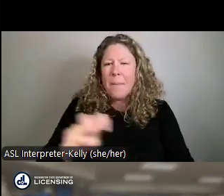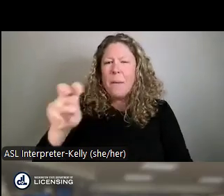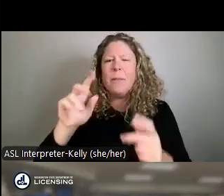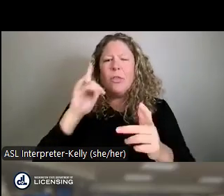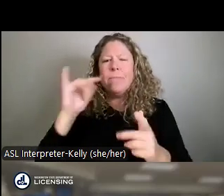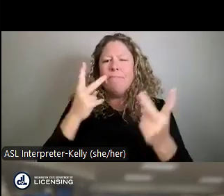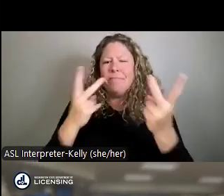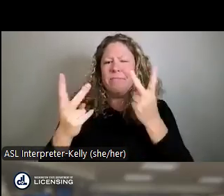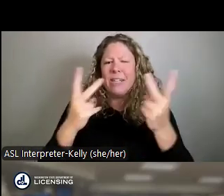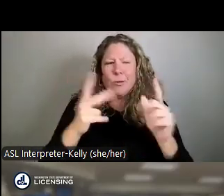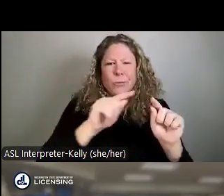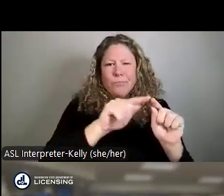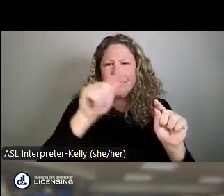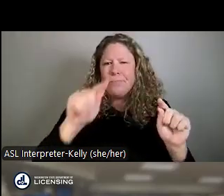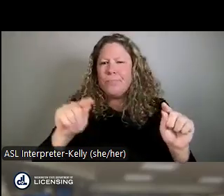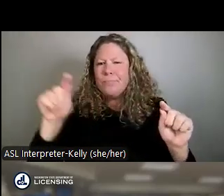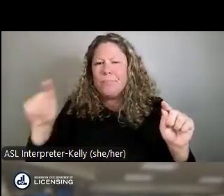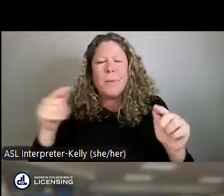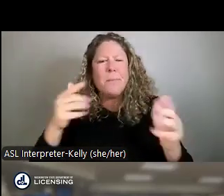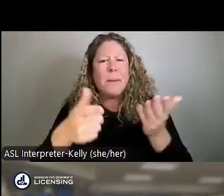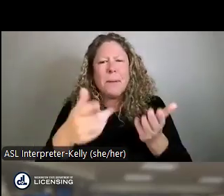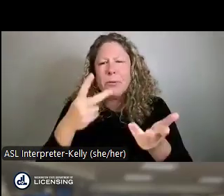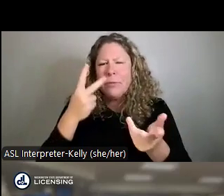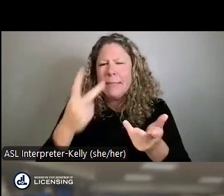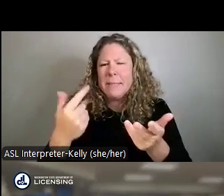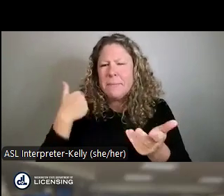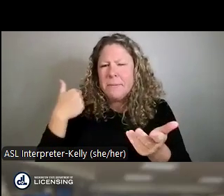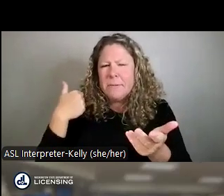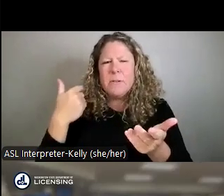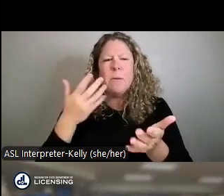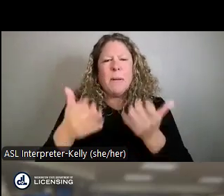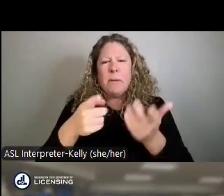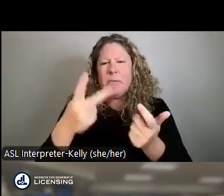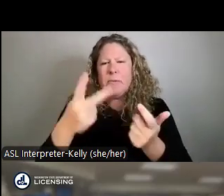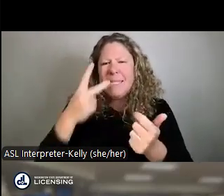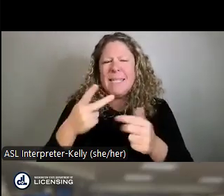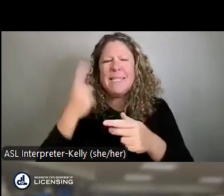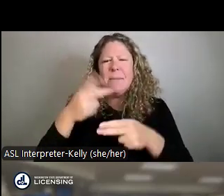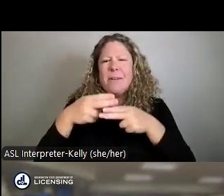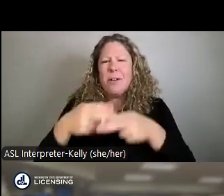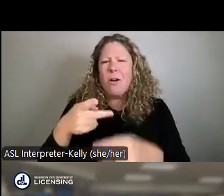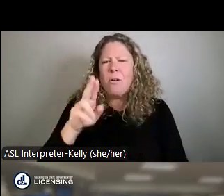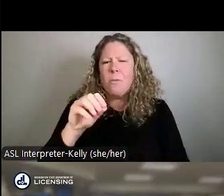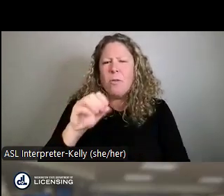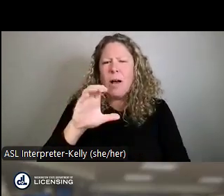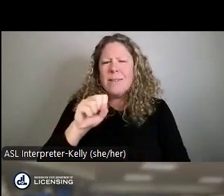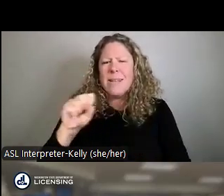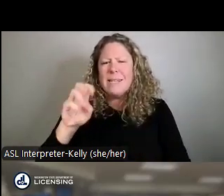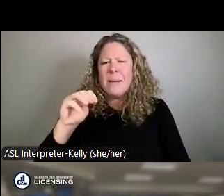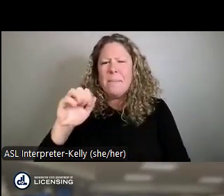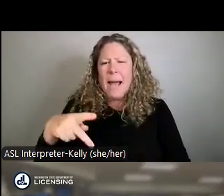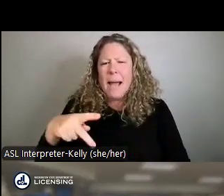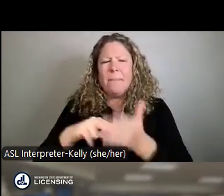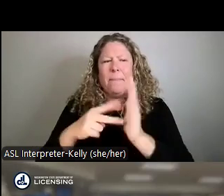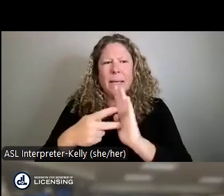experience. Several of you have probably had some sort of interaction with process maps where we're documenting the steps through